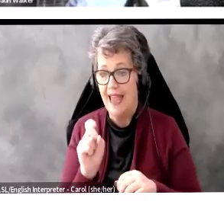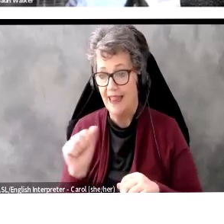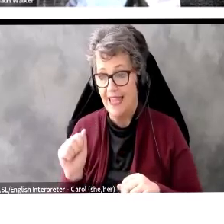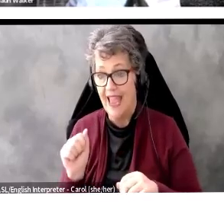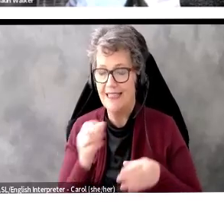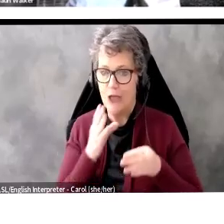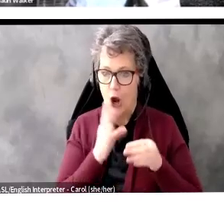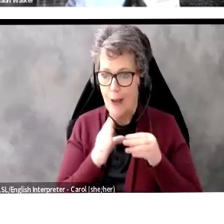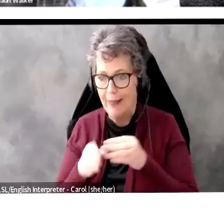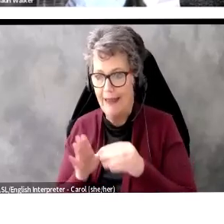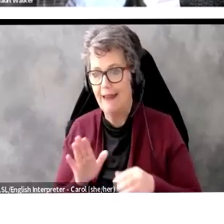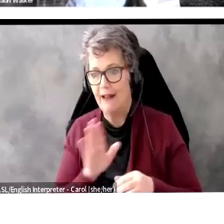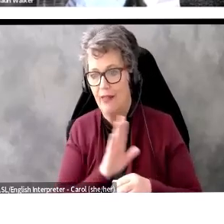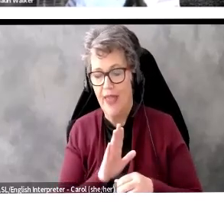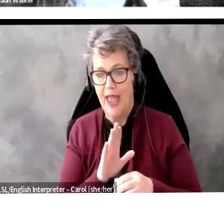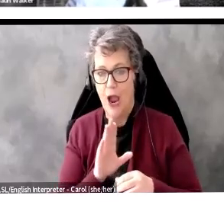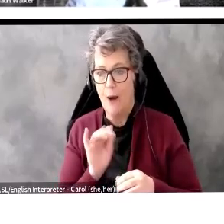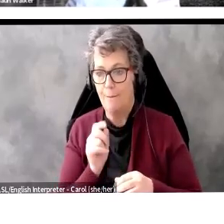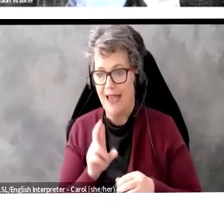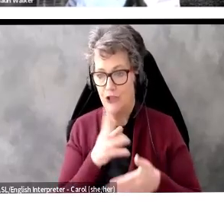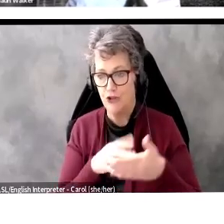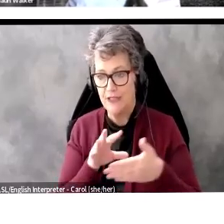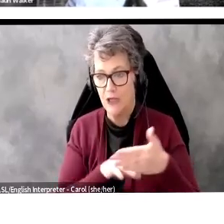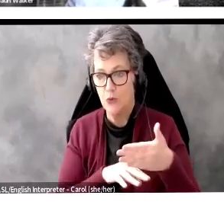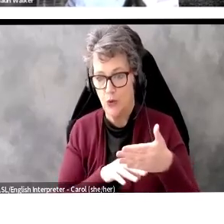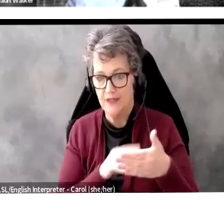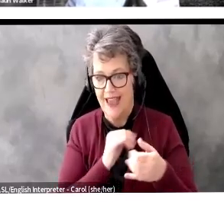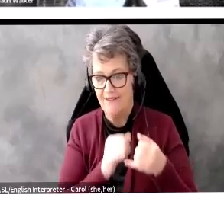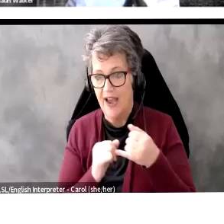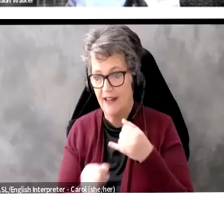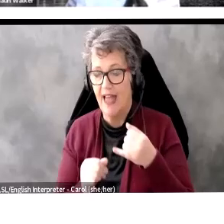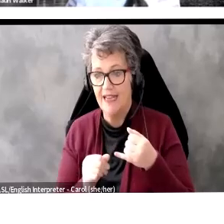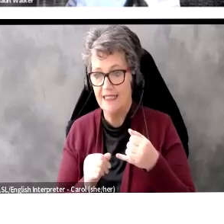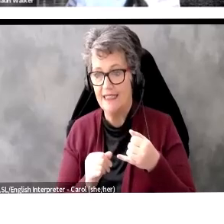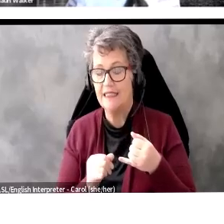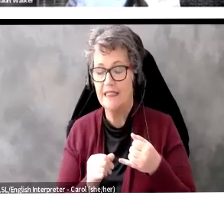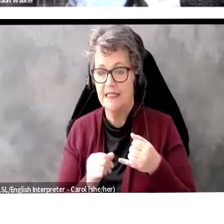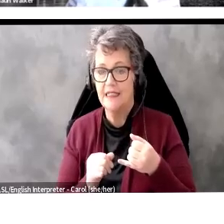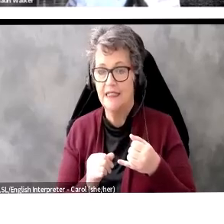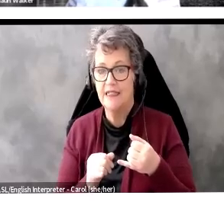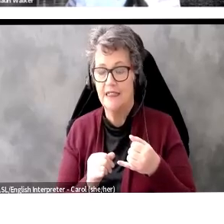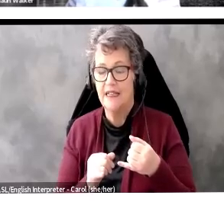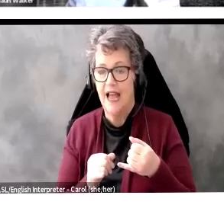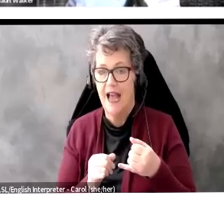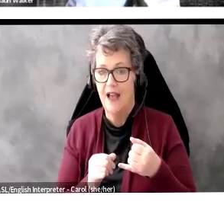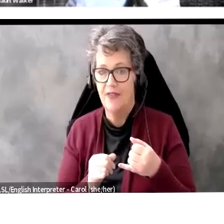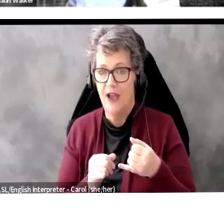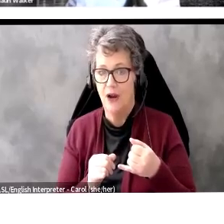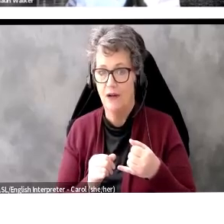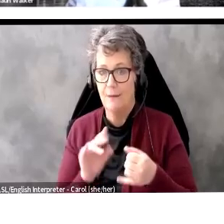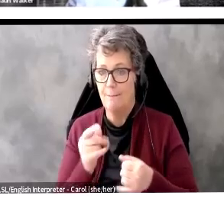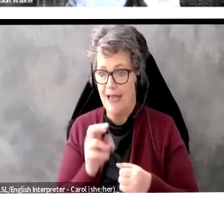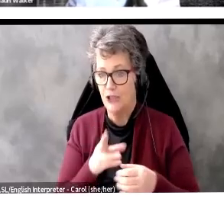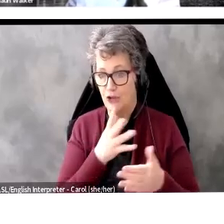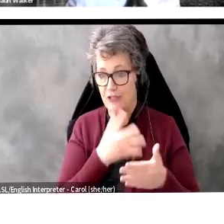are completing their master schedules or finalizing completion of their master schedules. So if you can get it in there